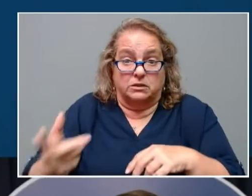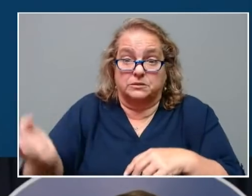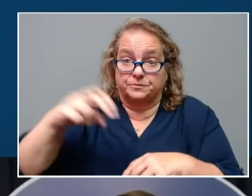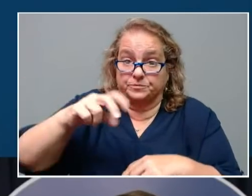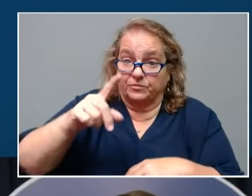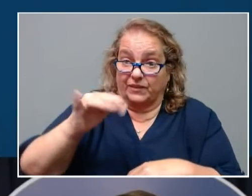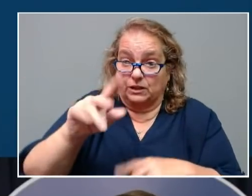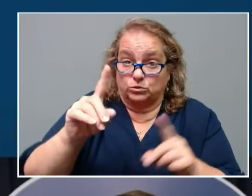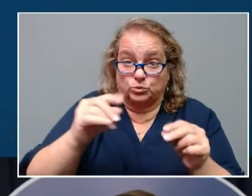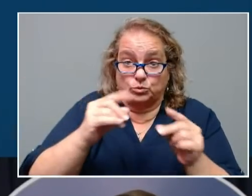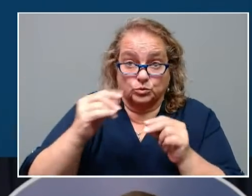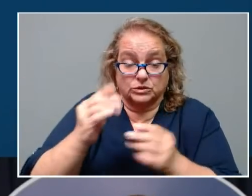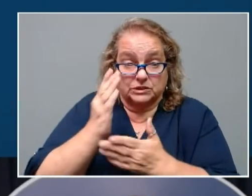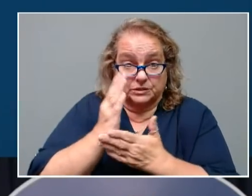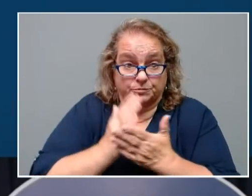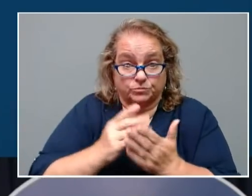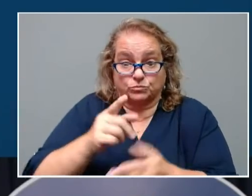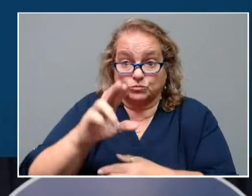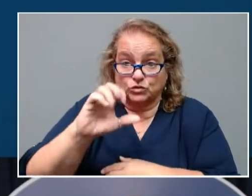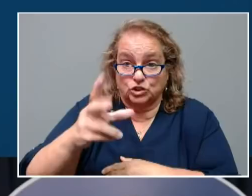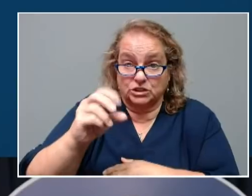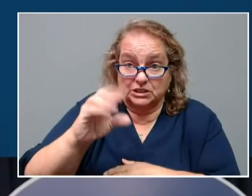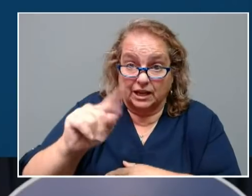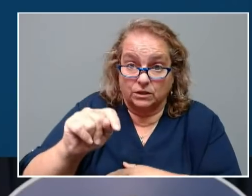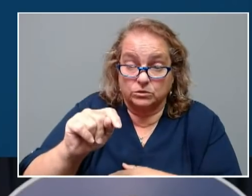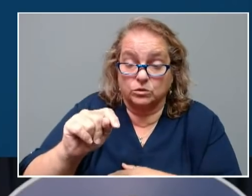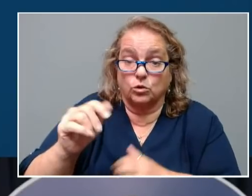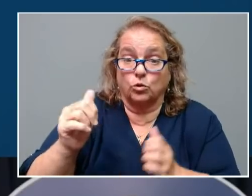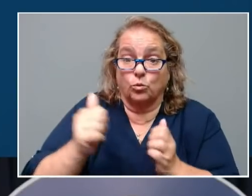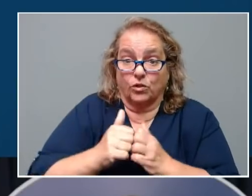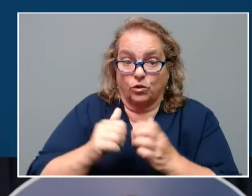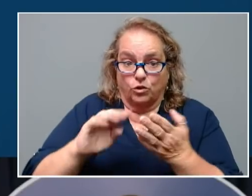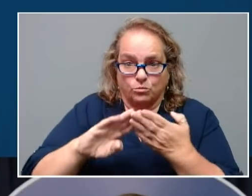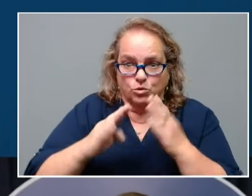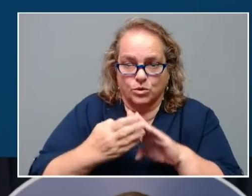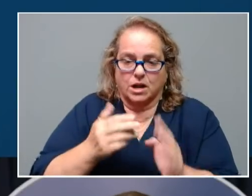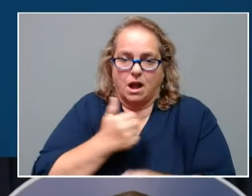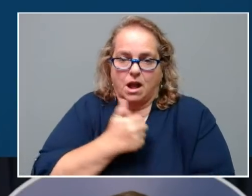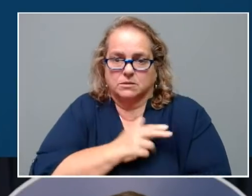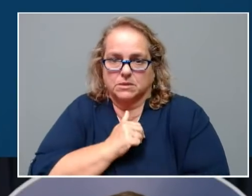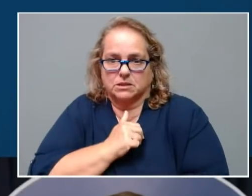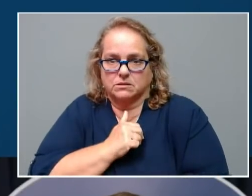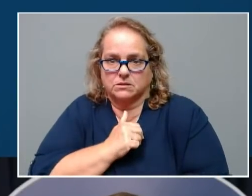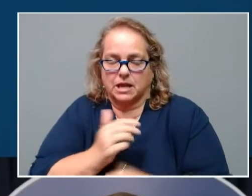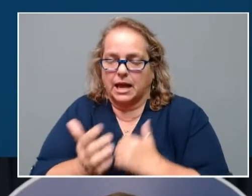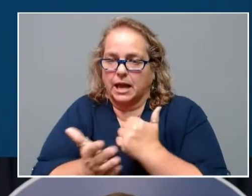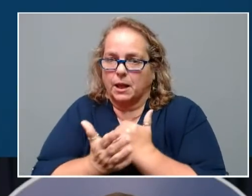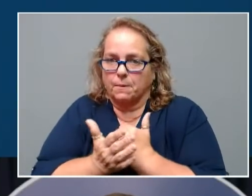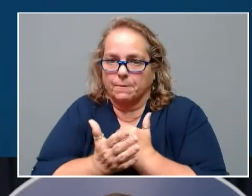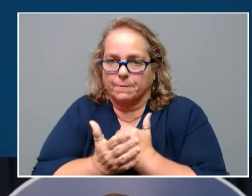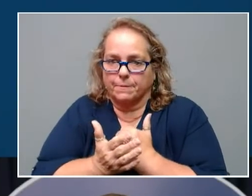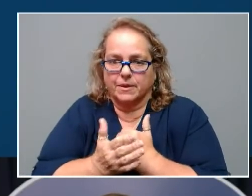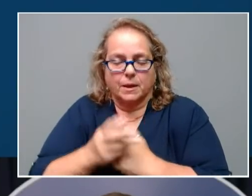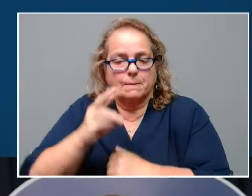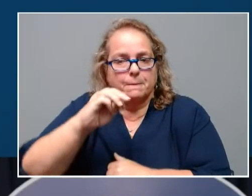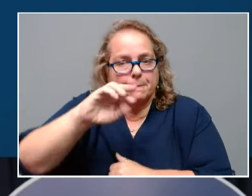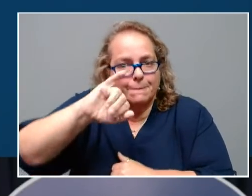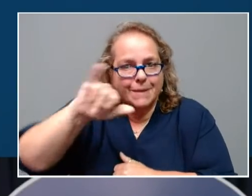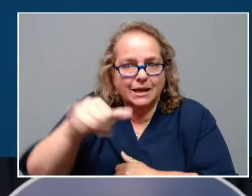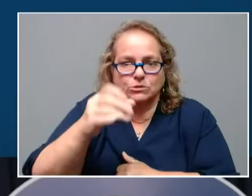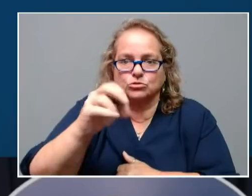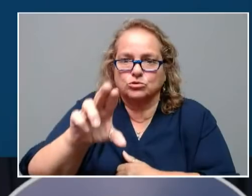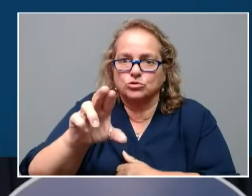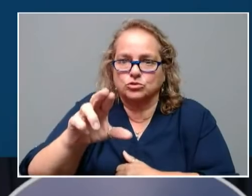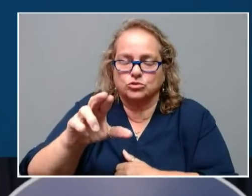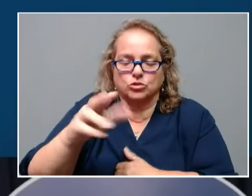they reached out or vice versa with community hospitals. This has been I know a major relief, but I got to say, I'm